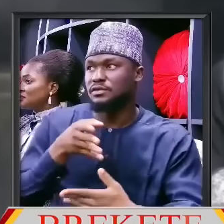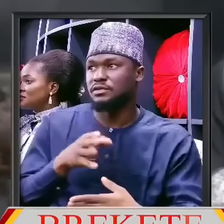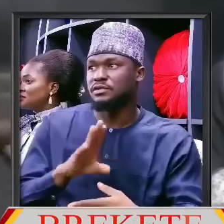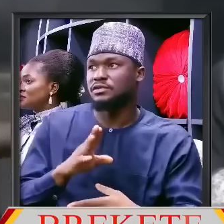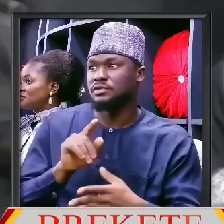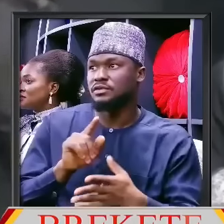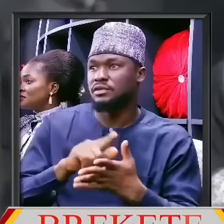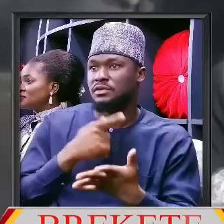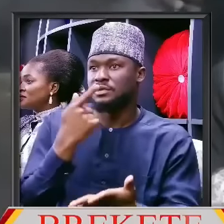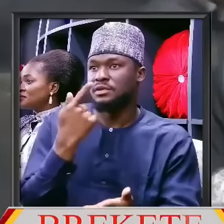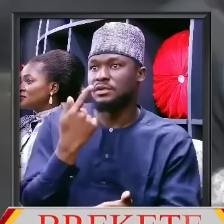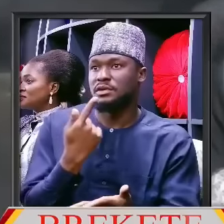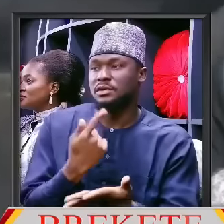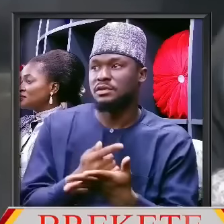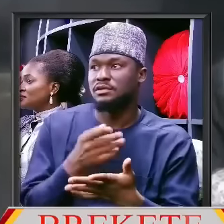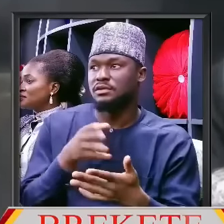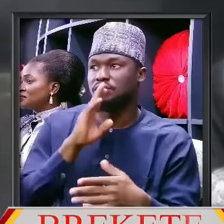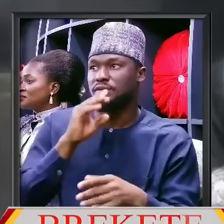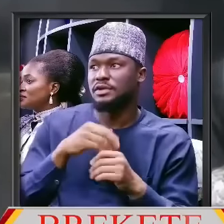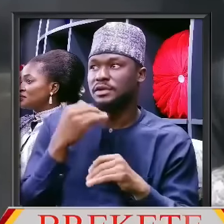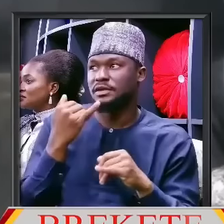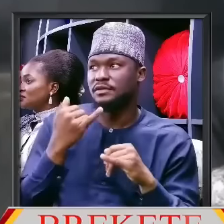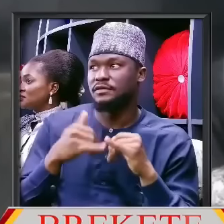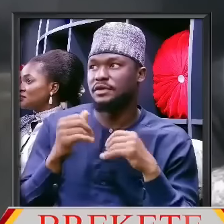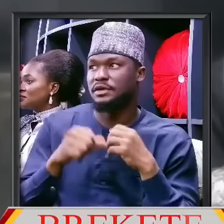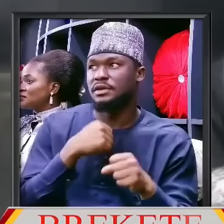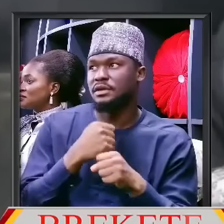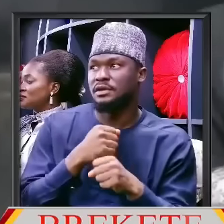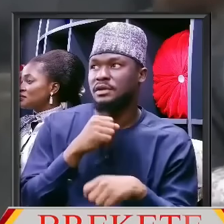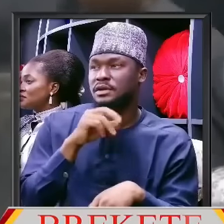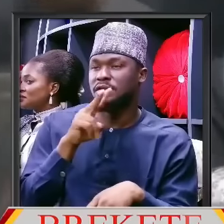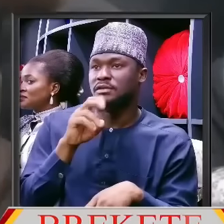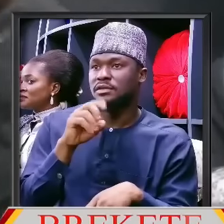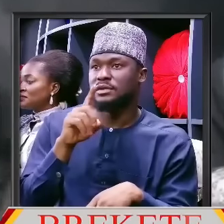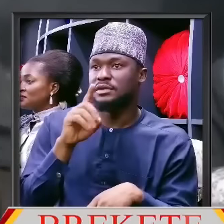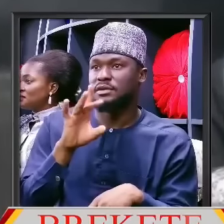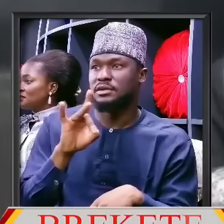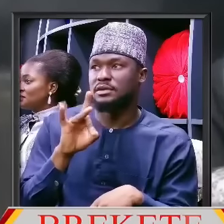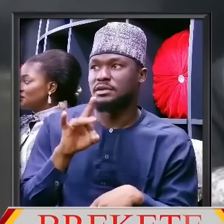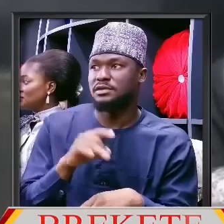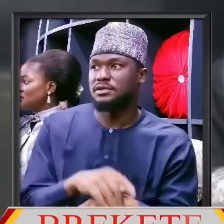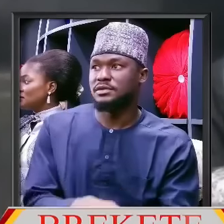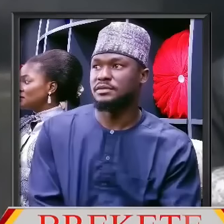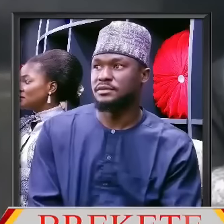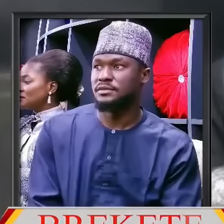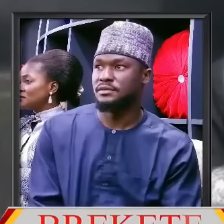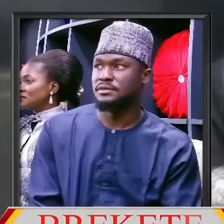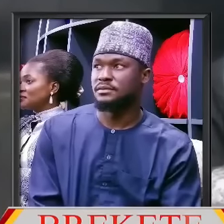her final year. Final year. She entered 2018. Okay.